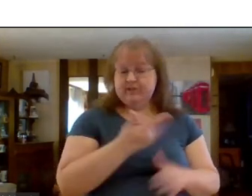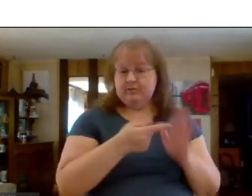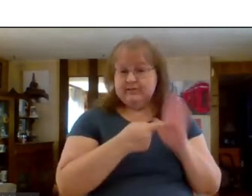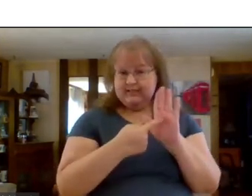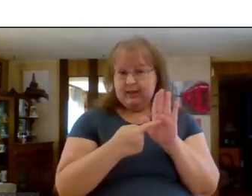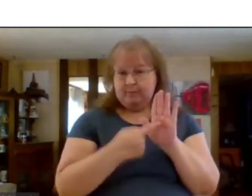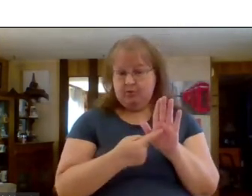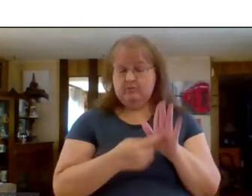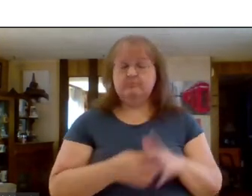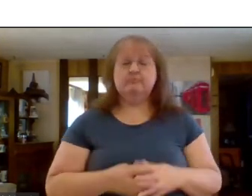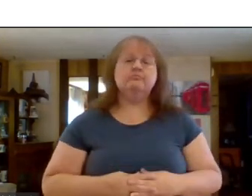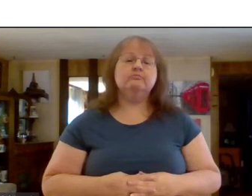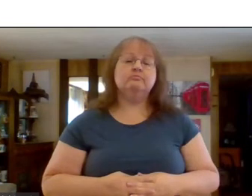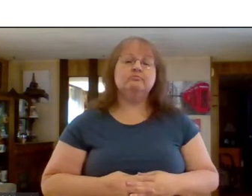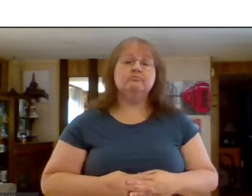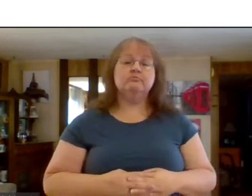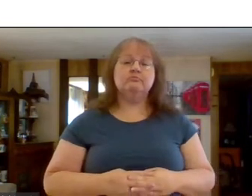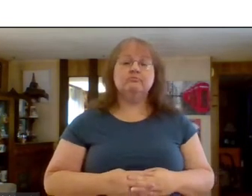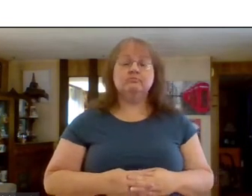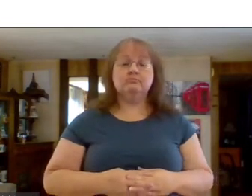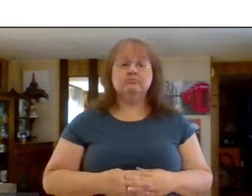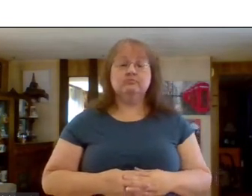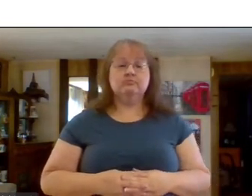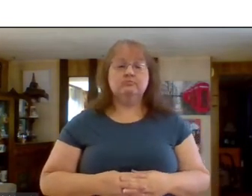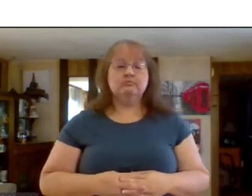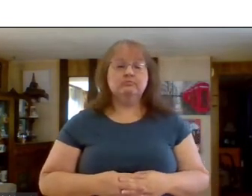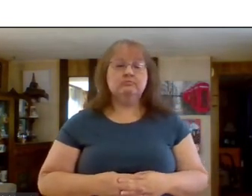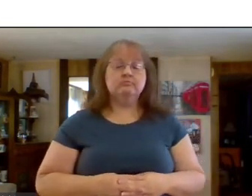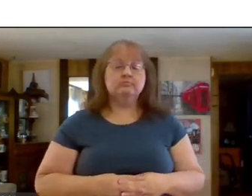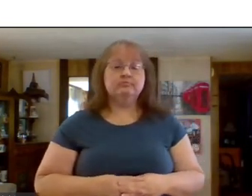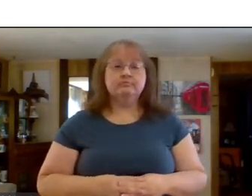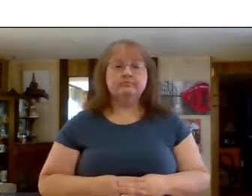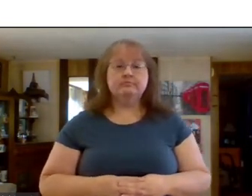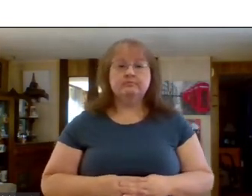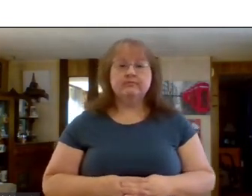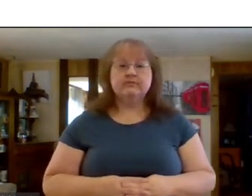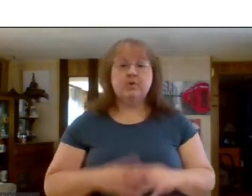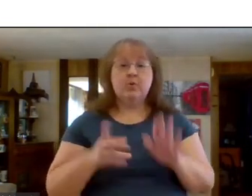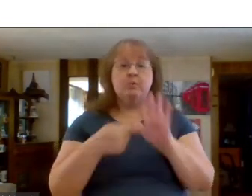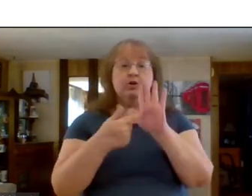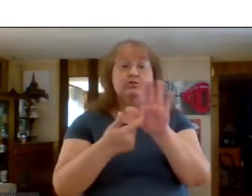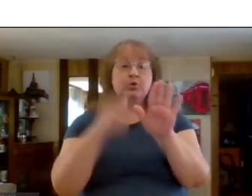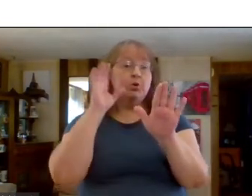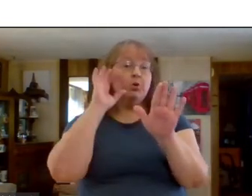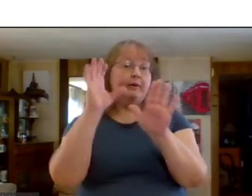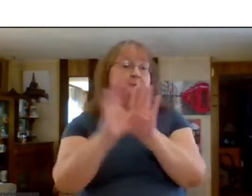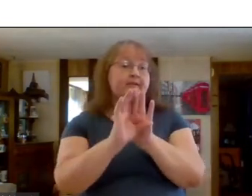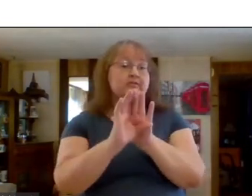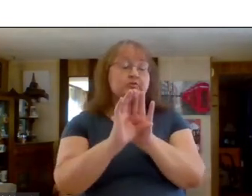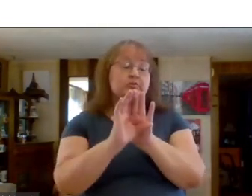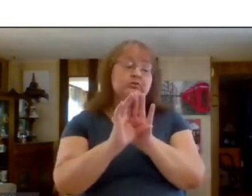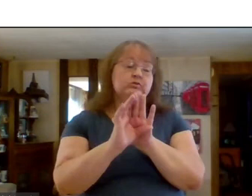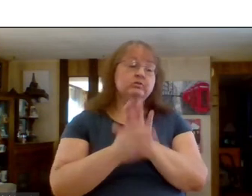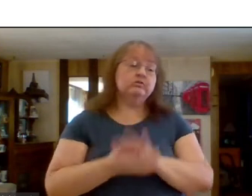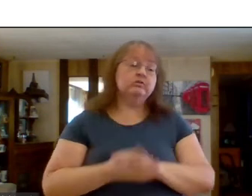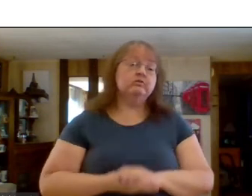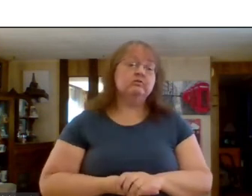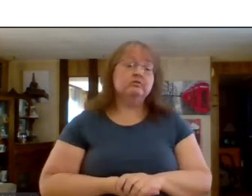So here's an example of a scaled problem. All right, what's going to happen is I'm going to give you a